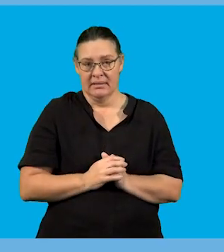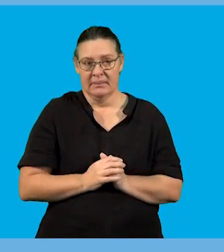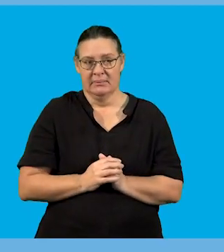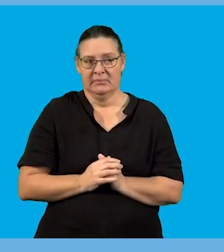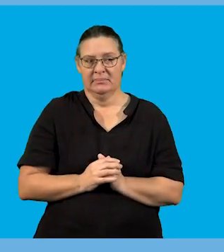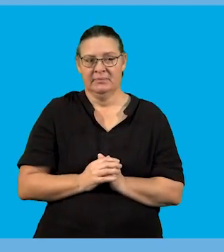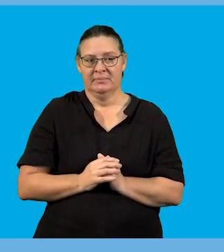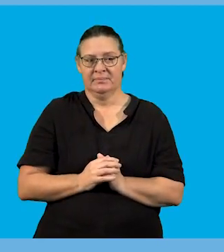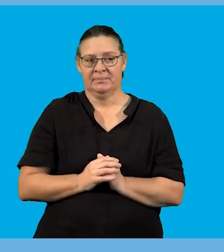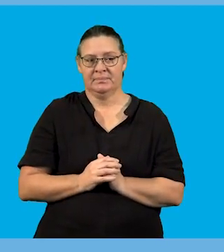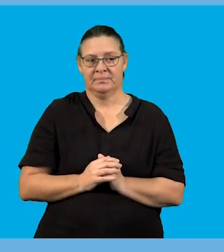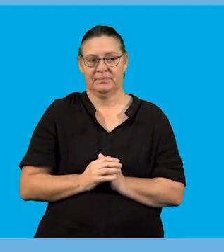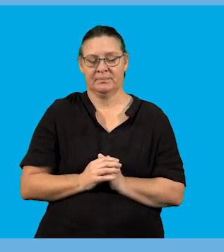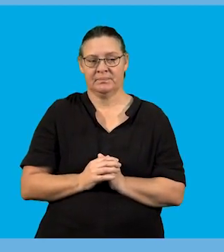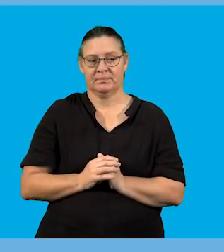is